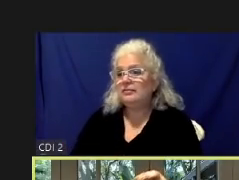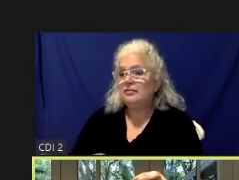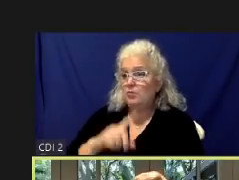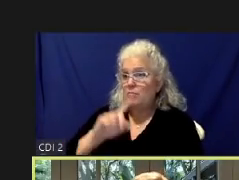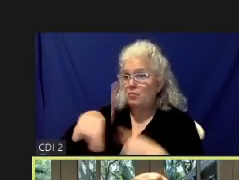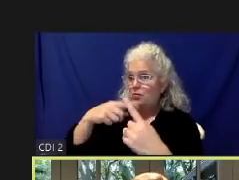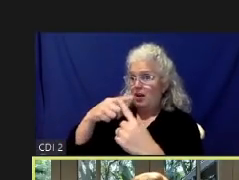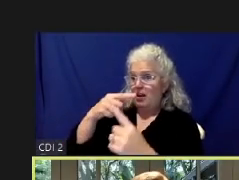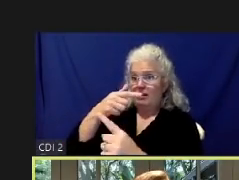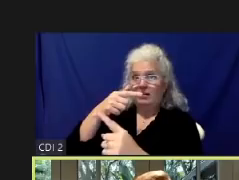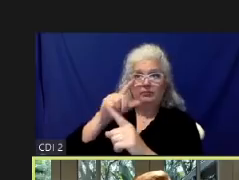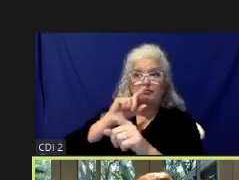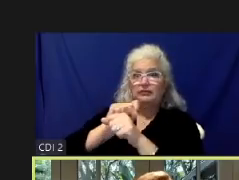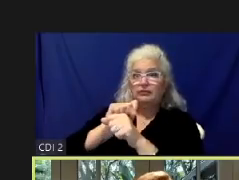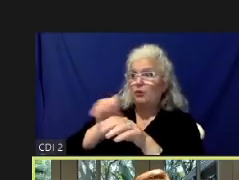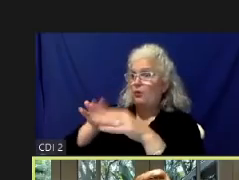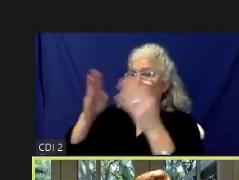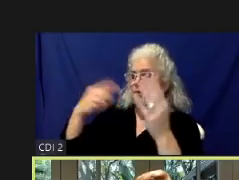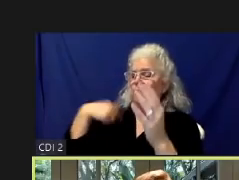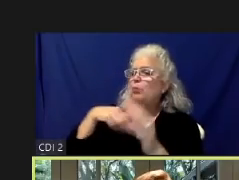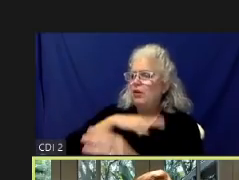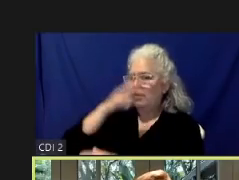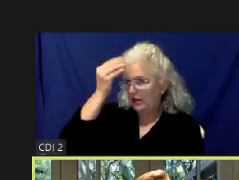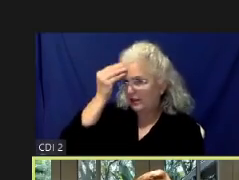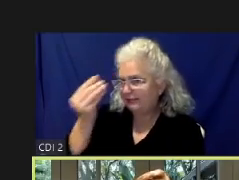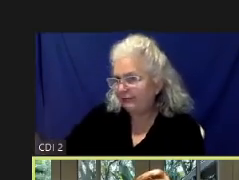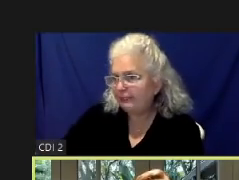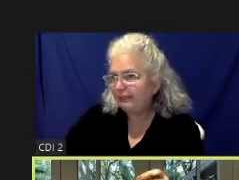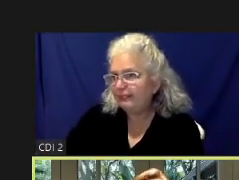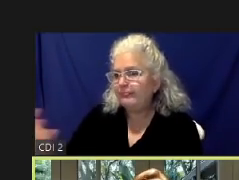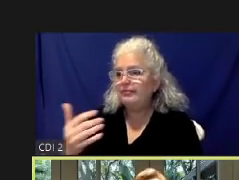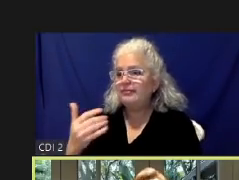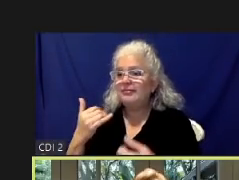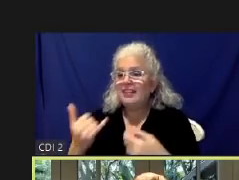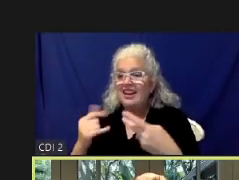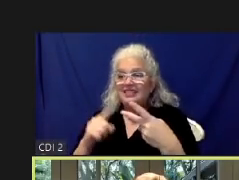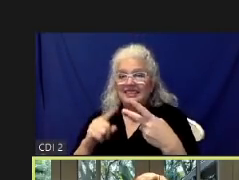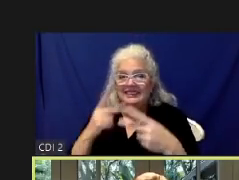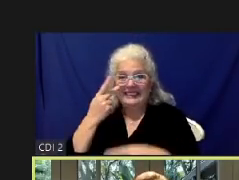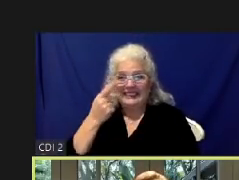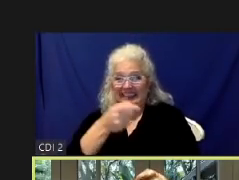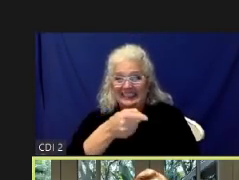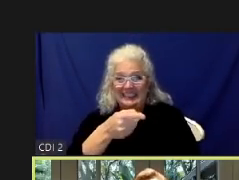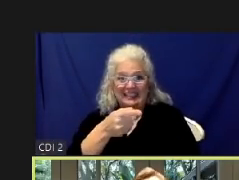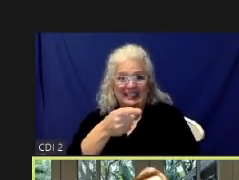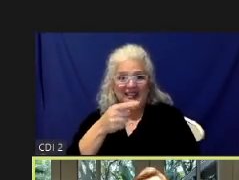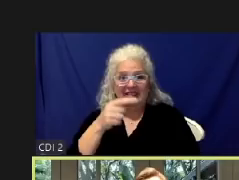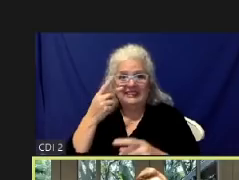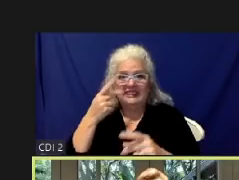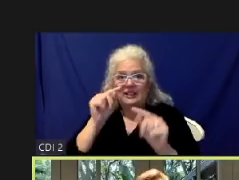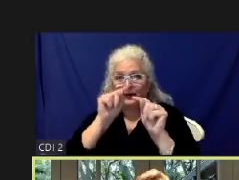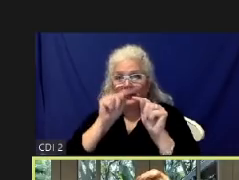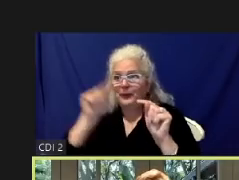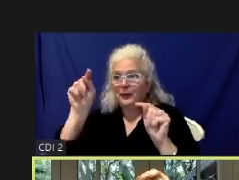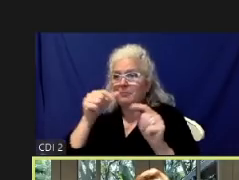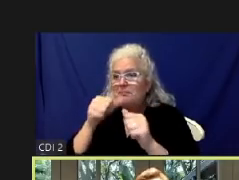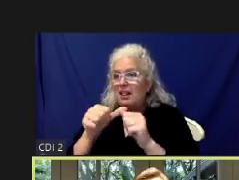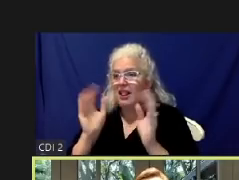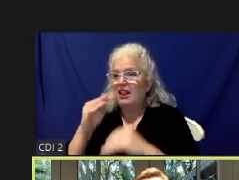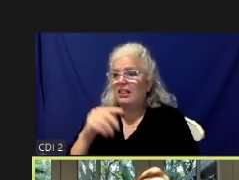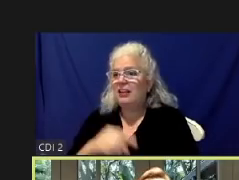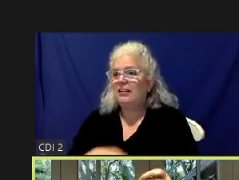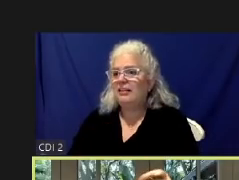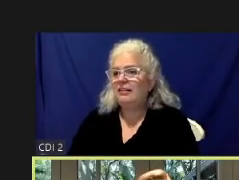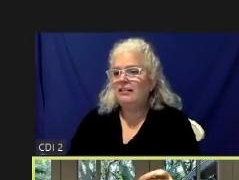Speaking of appointment options, the second button on that page is vaccine options. And this is a newer feature to our website, but is